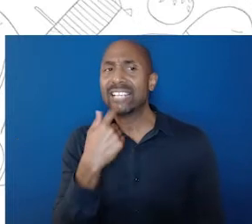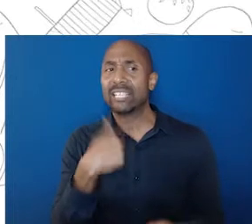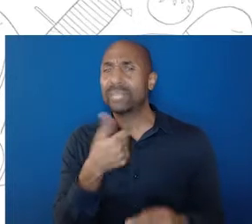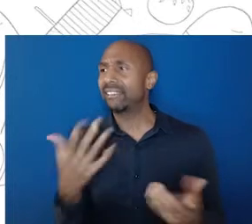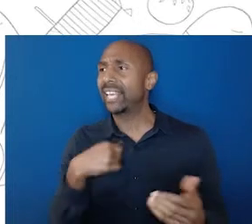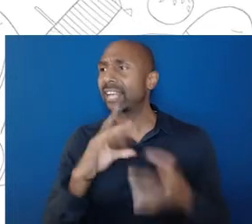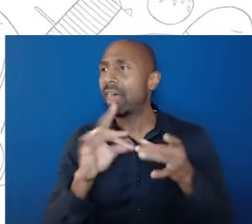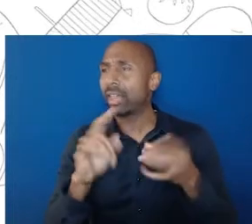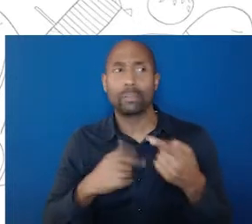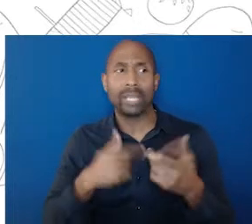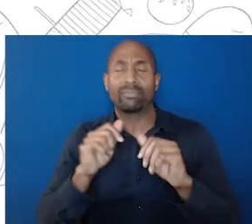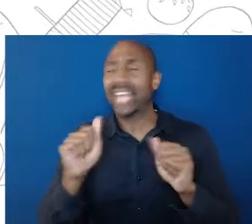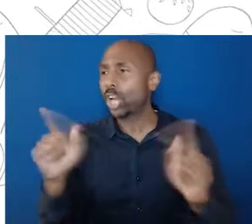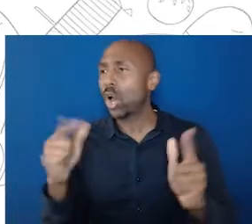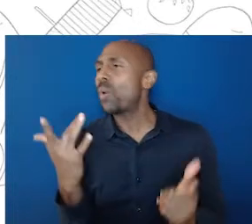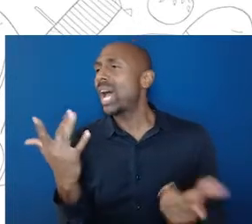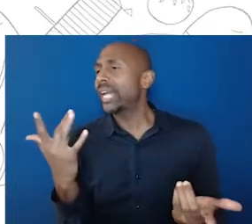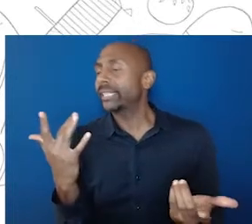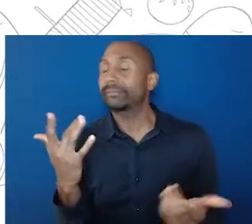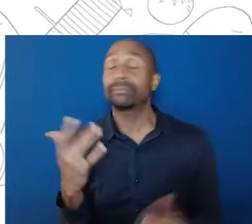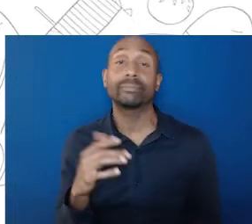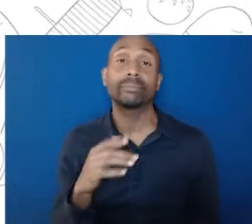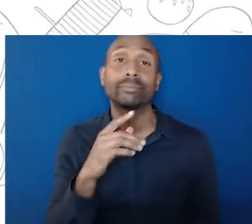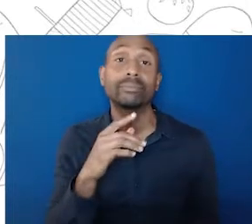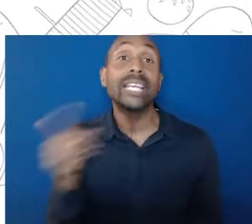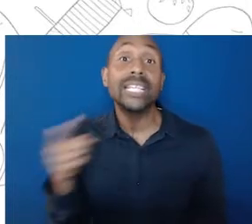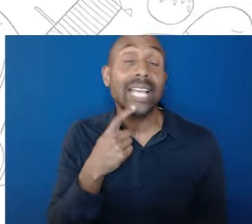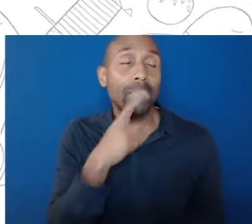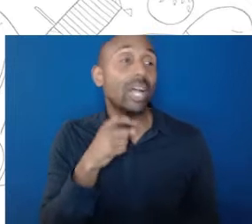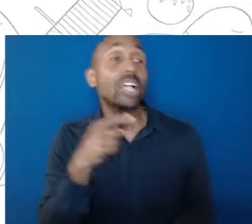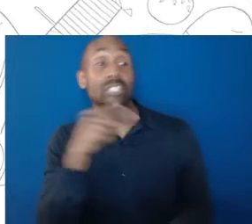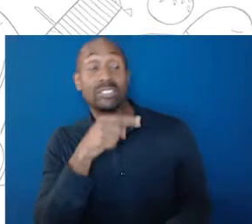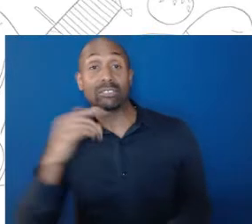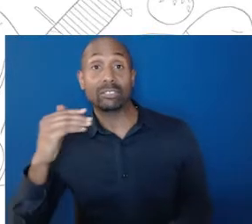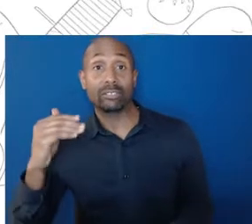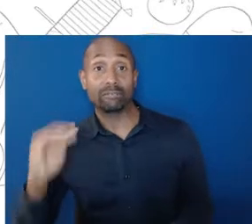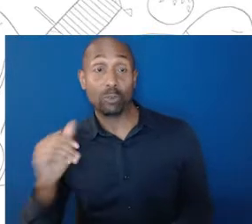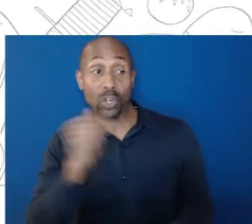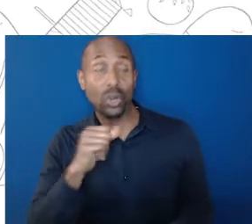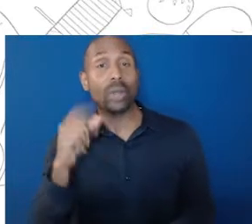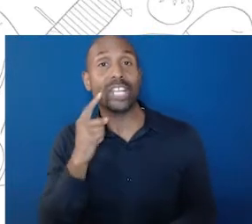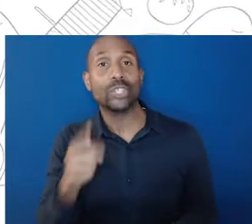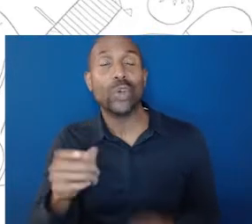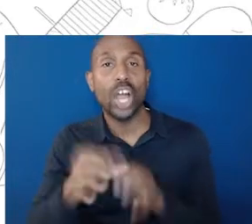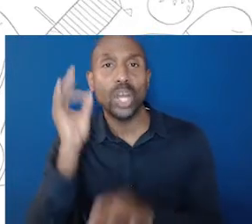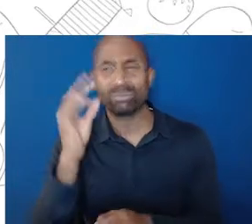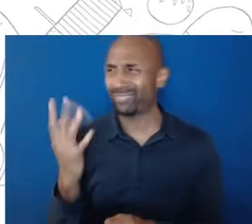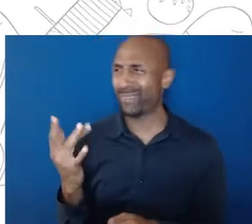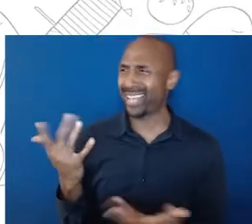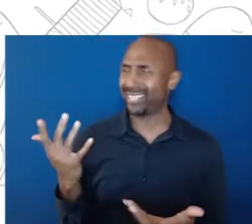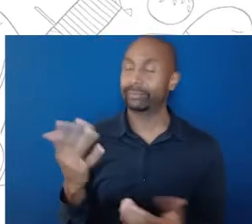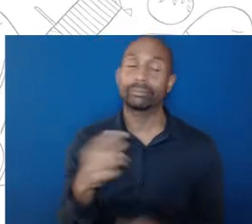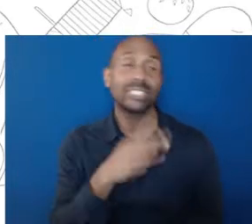She's been seeing me every day." And he said, "Because she's never seen a woman do what you're doing." Wow. And so